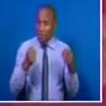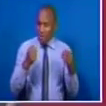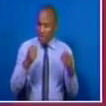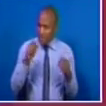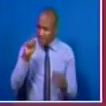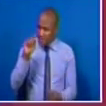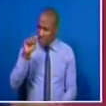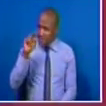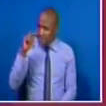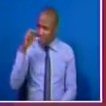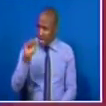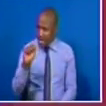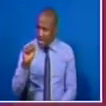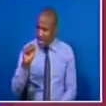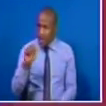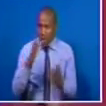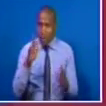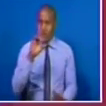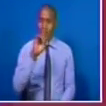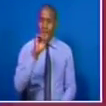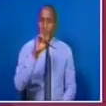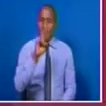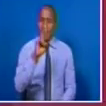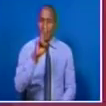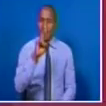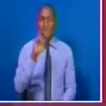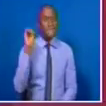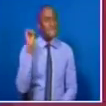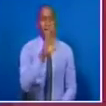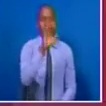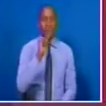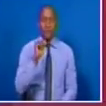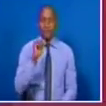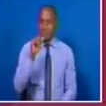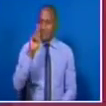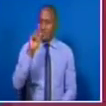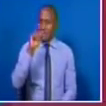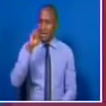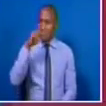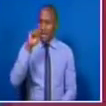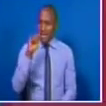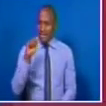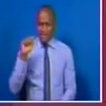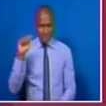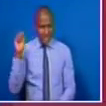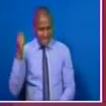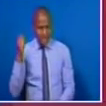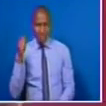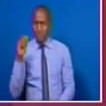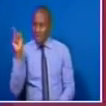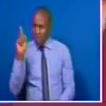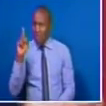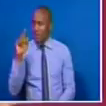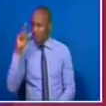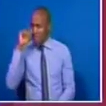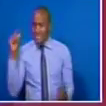Tanga or Dar es Salaam is much further away from Kampala than Nairobi and Mombasa. It